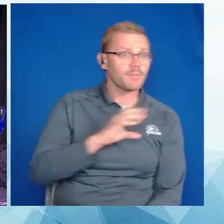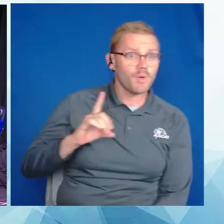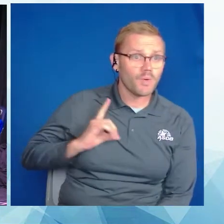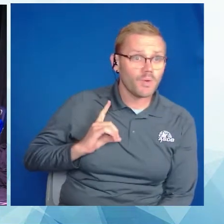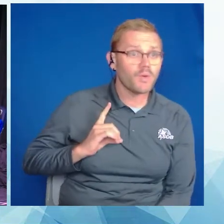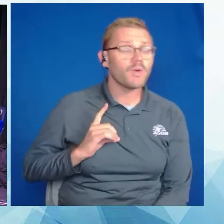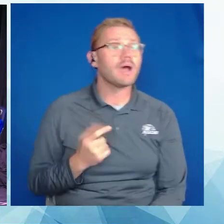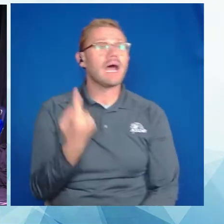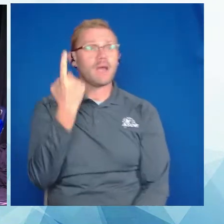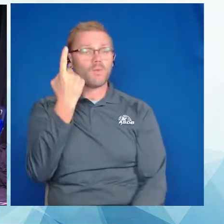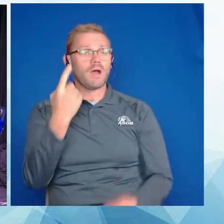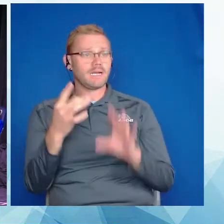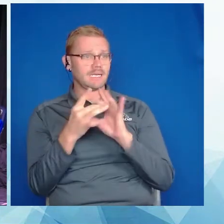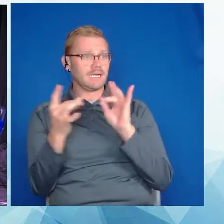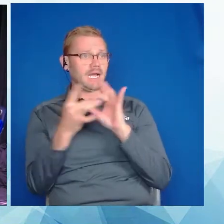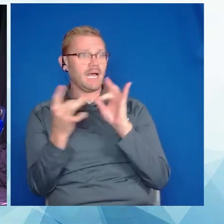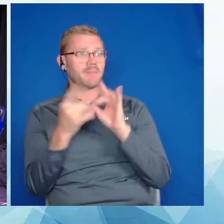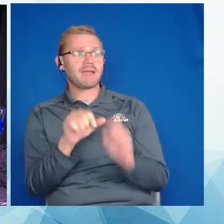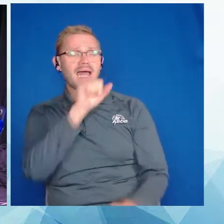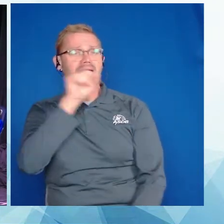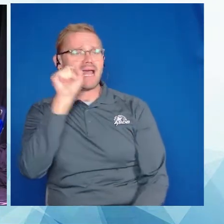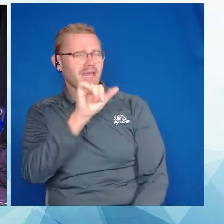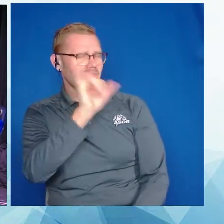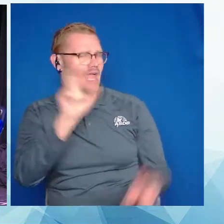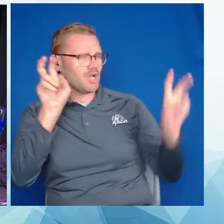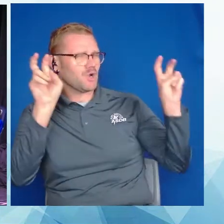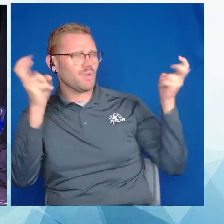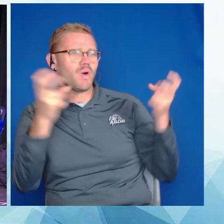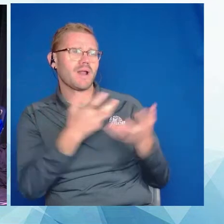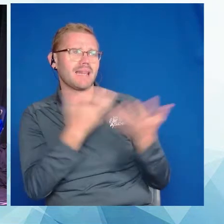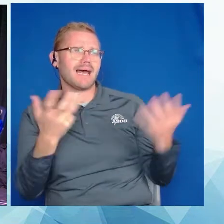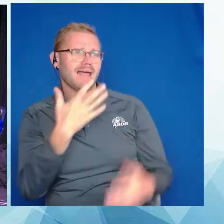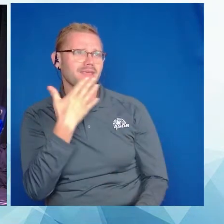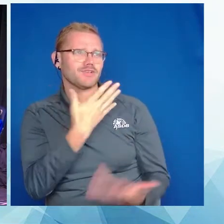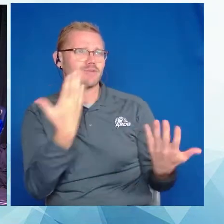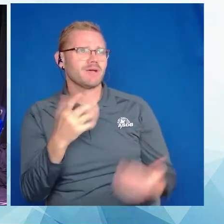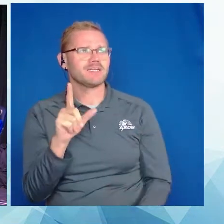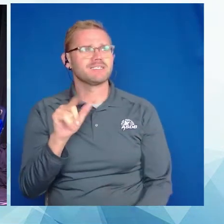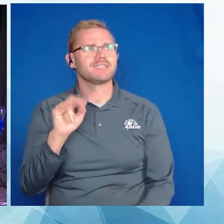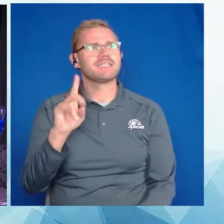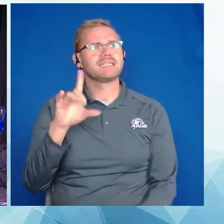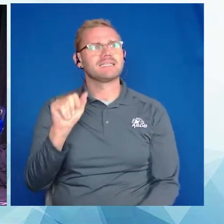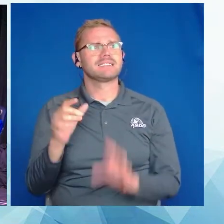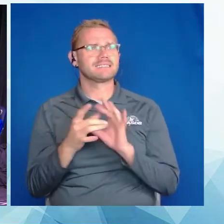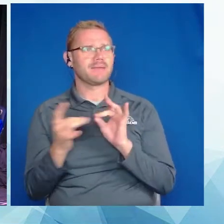I have a comment. I just like that quote a lot, Superintendent Reichman.